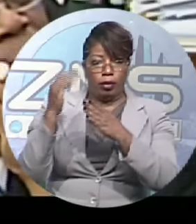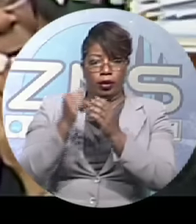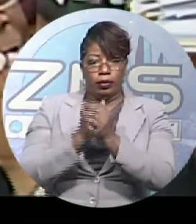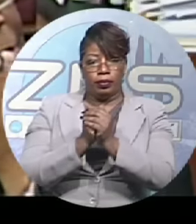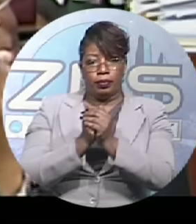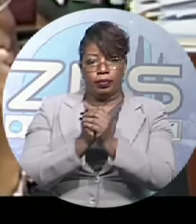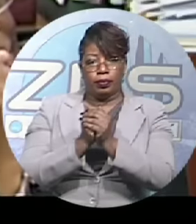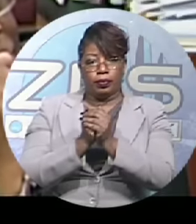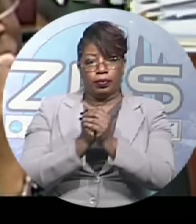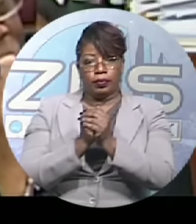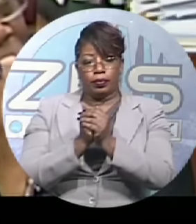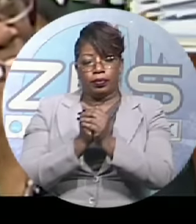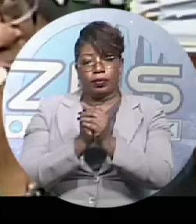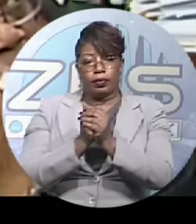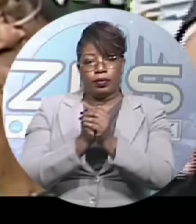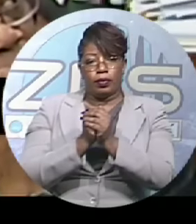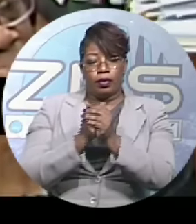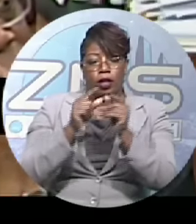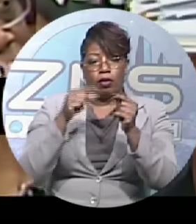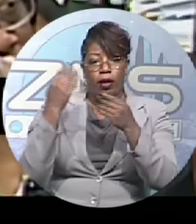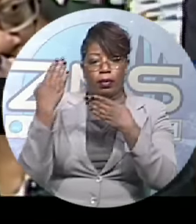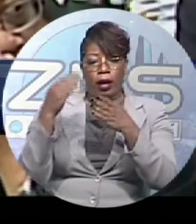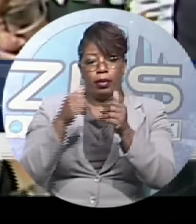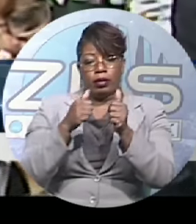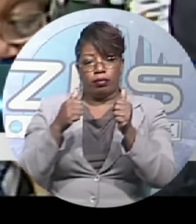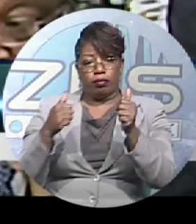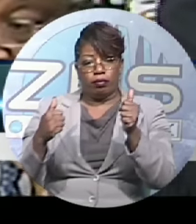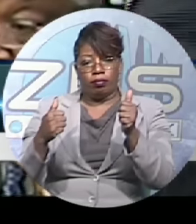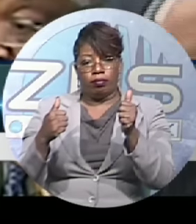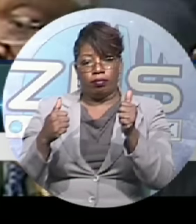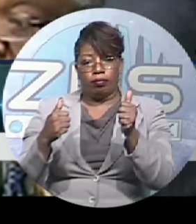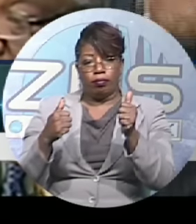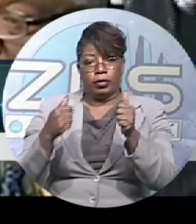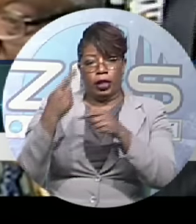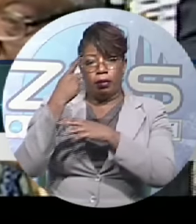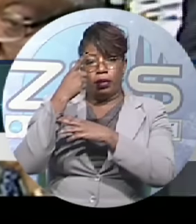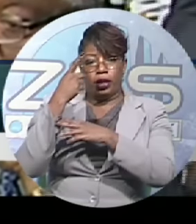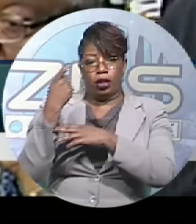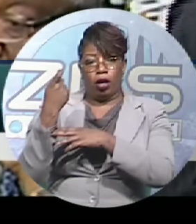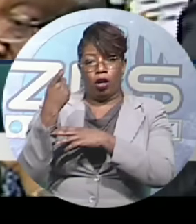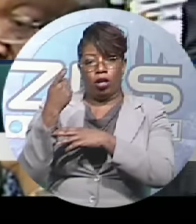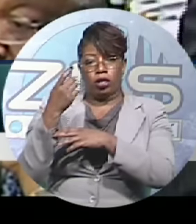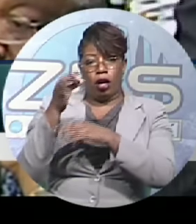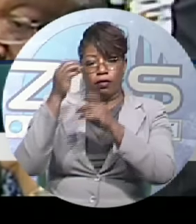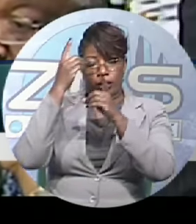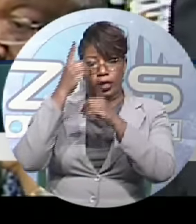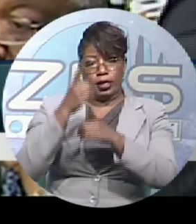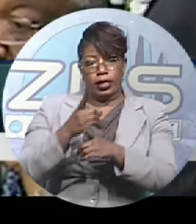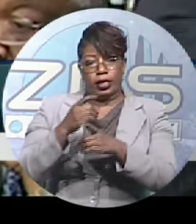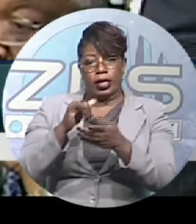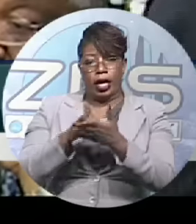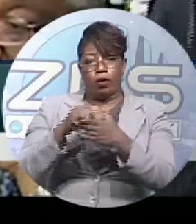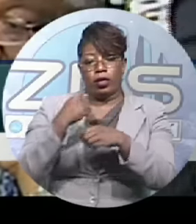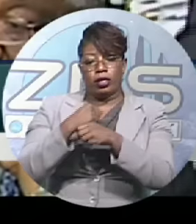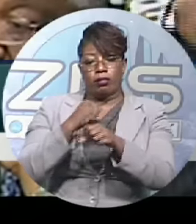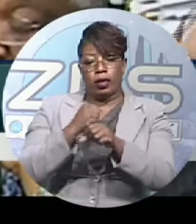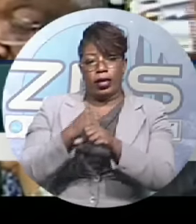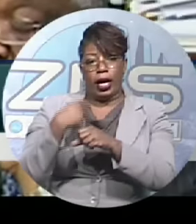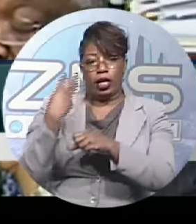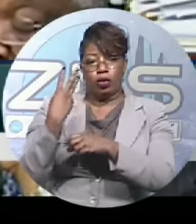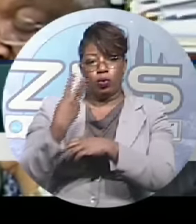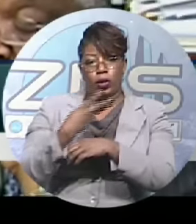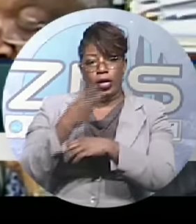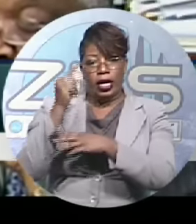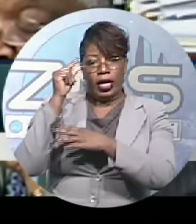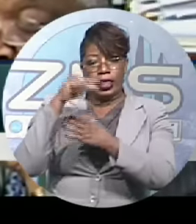Grand Bahama has been held back. It's been held back, Mr. Speaker, because of the decisions that were made. And we, this